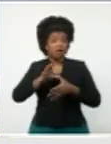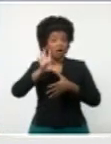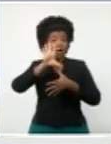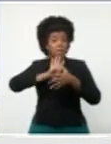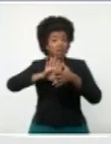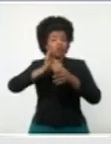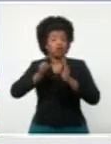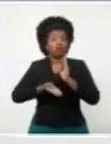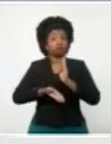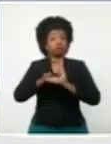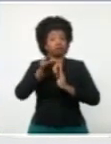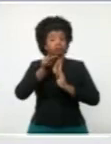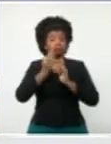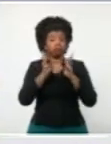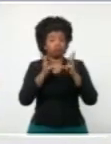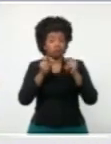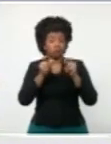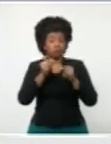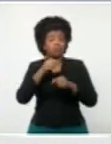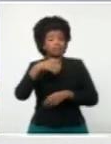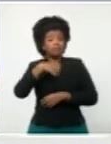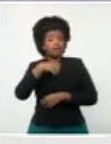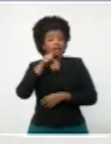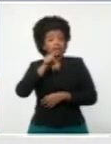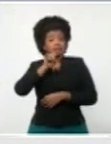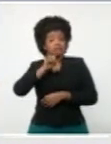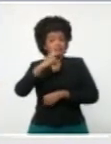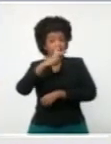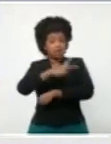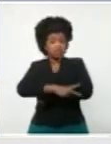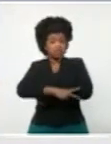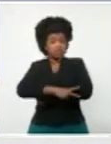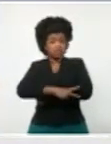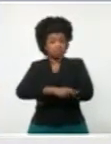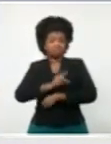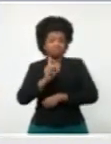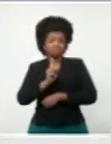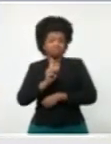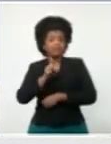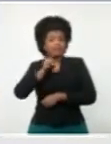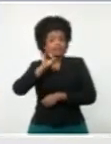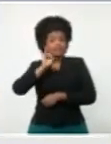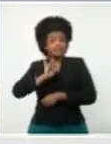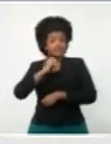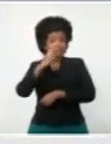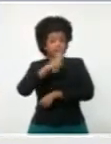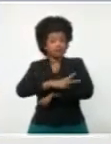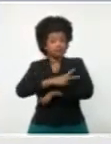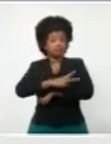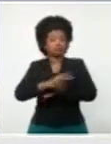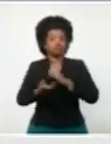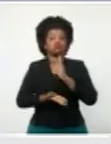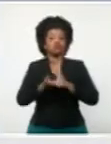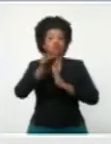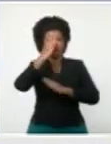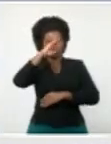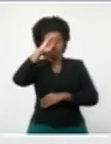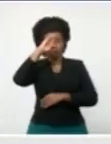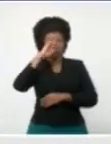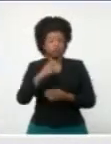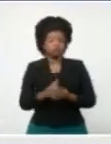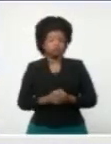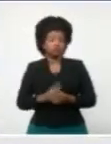1,942,363 cases. This morning I heard on the news that the